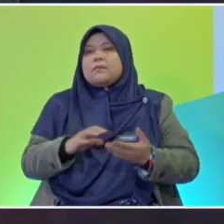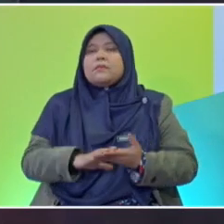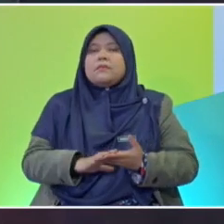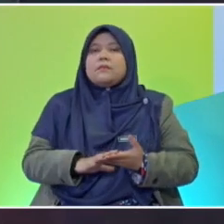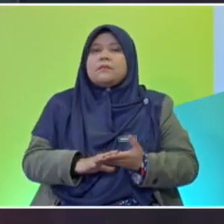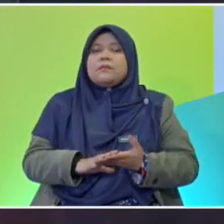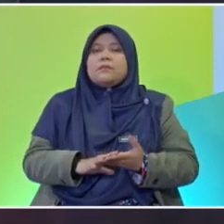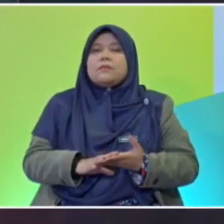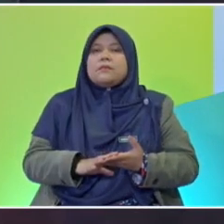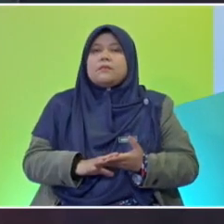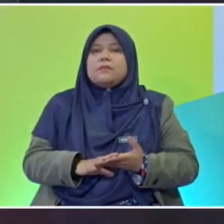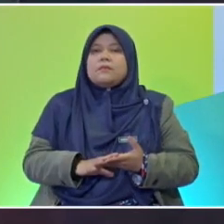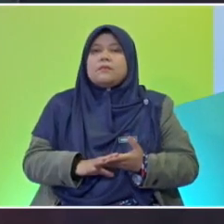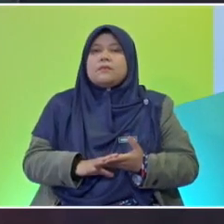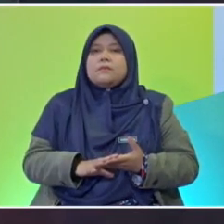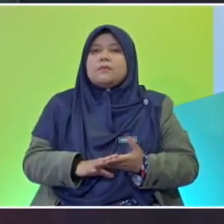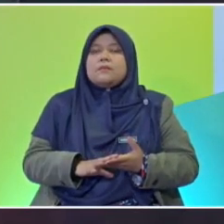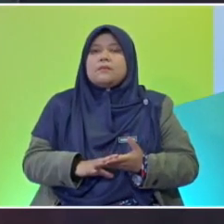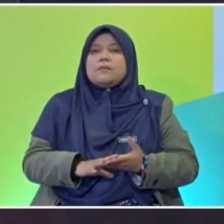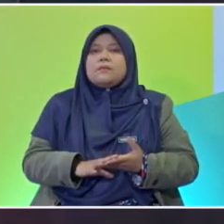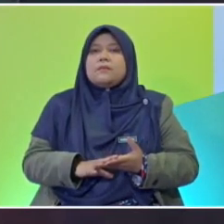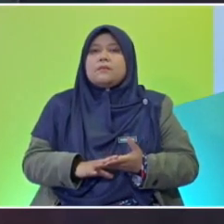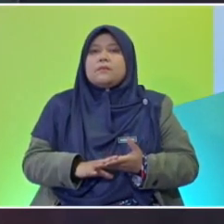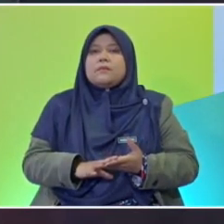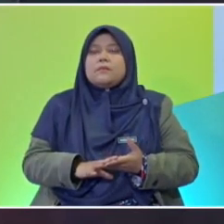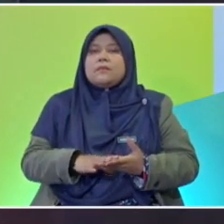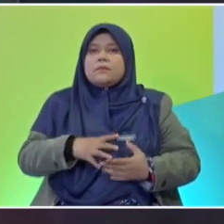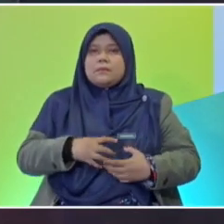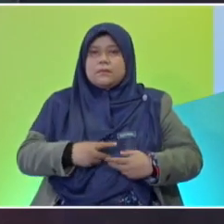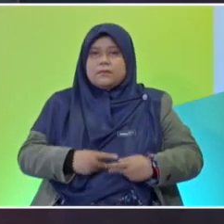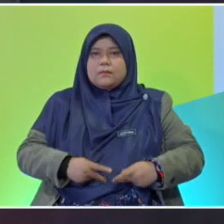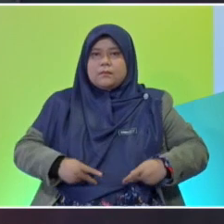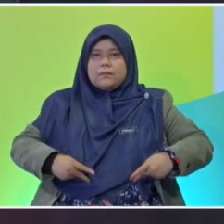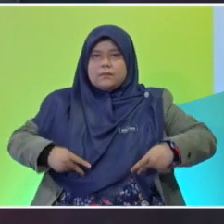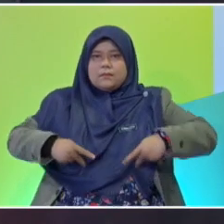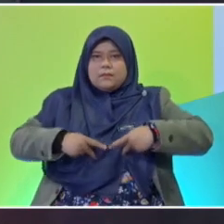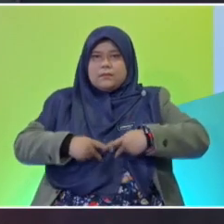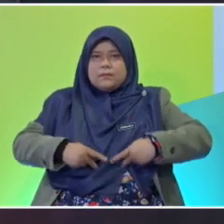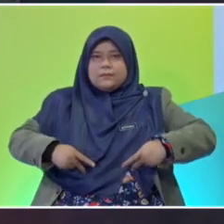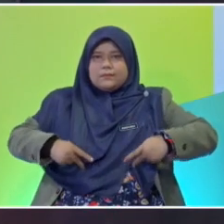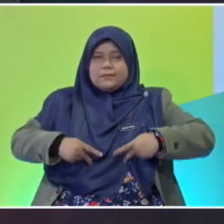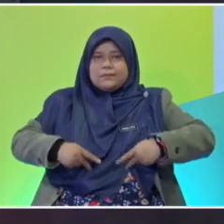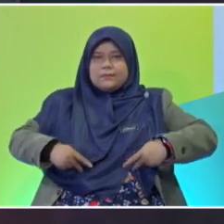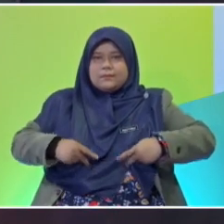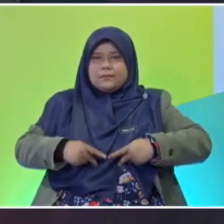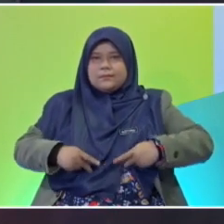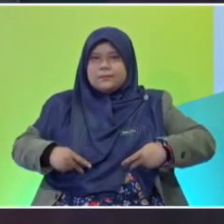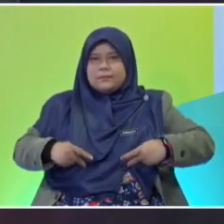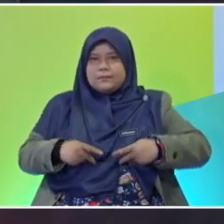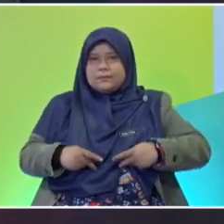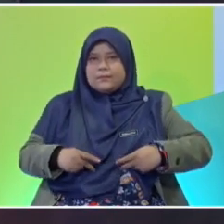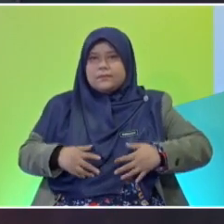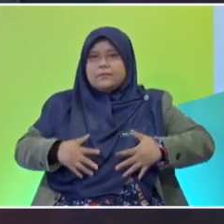now you let's see. start from. Okay, where do you want? I'll start from the lungs. All right, Okay, okay, so so everyone, you- let's do it together, okay? 'Kay. So can I take a deep breath? Everyone take a deep